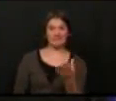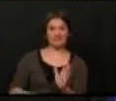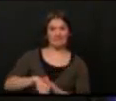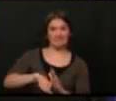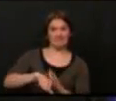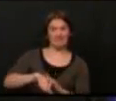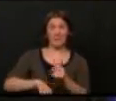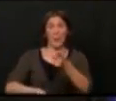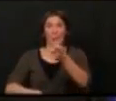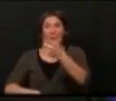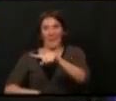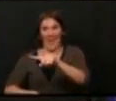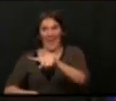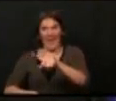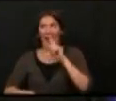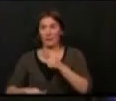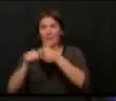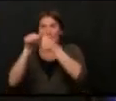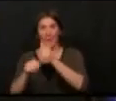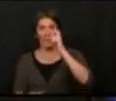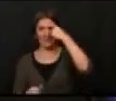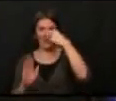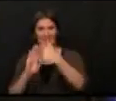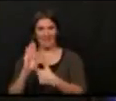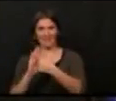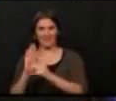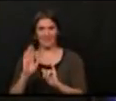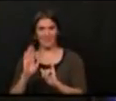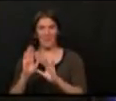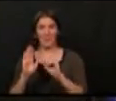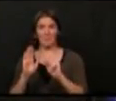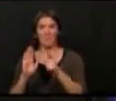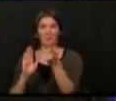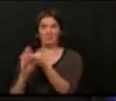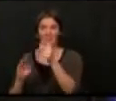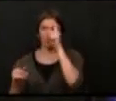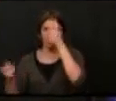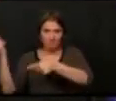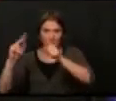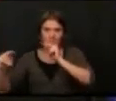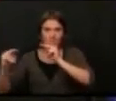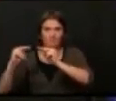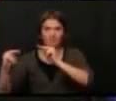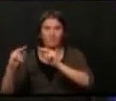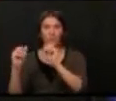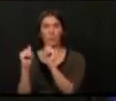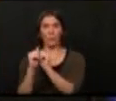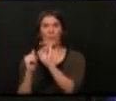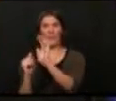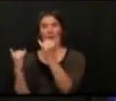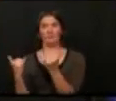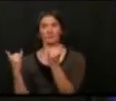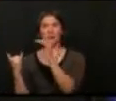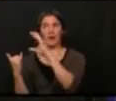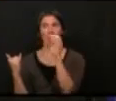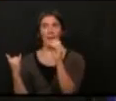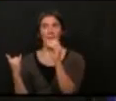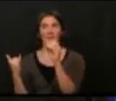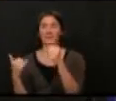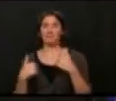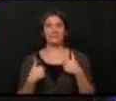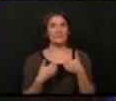need to come into compliance, but that will need to be negotiated between themselves and their existing carrier, and that won't